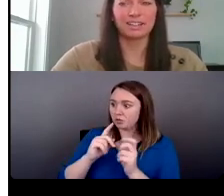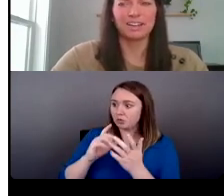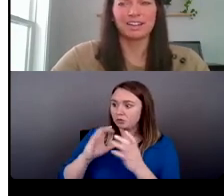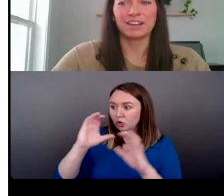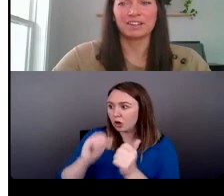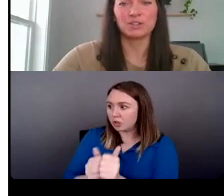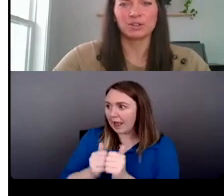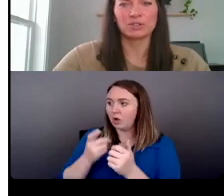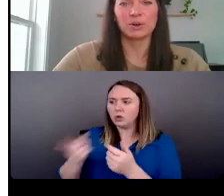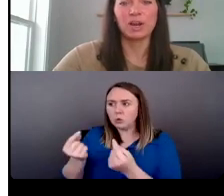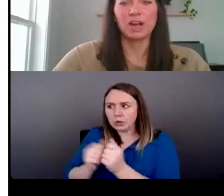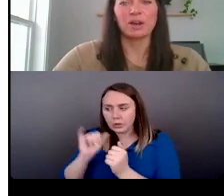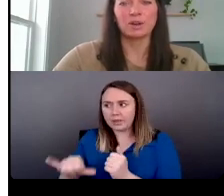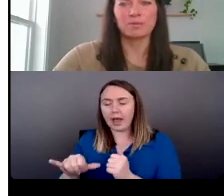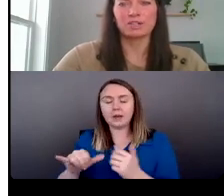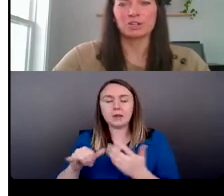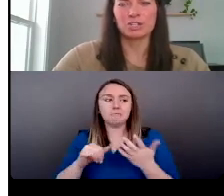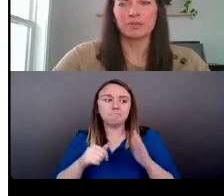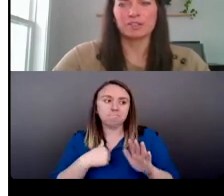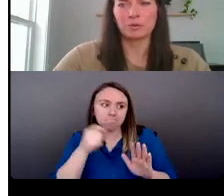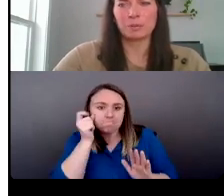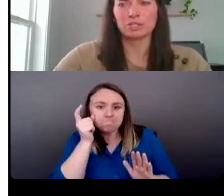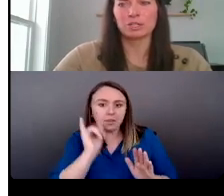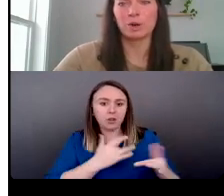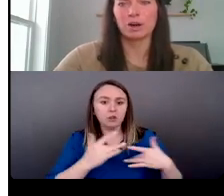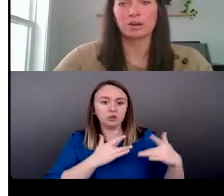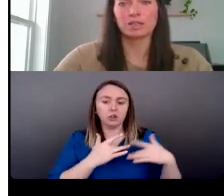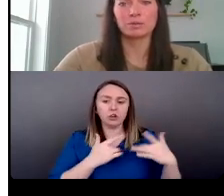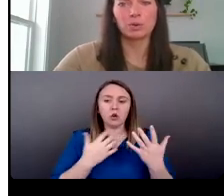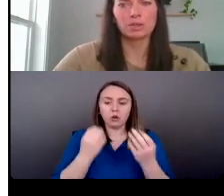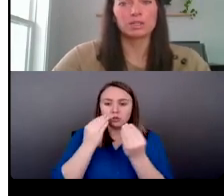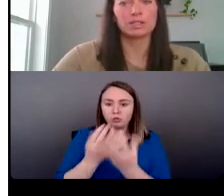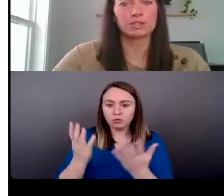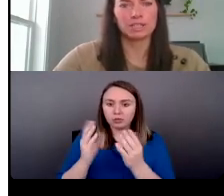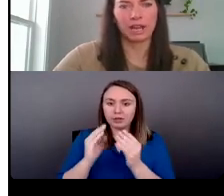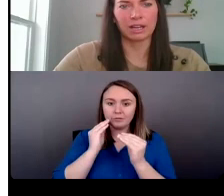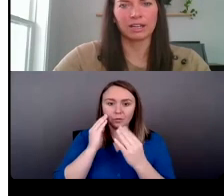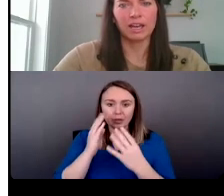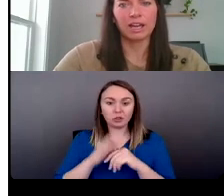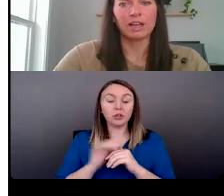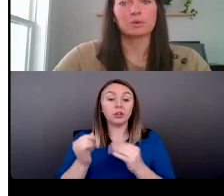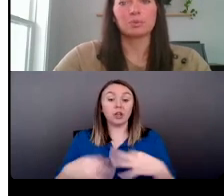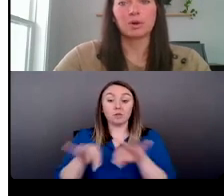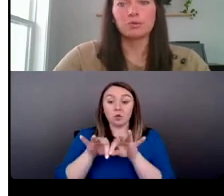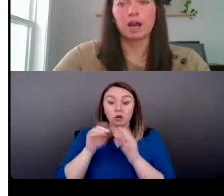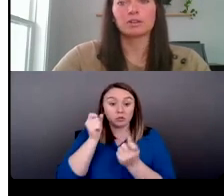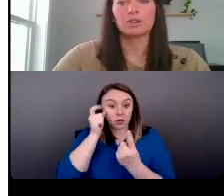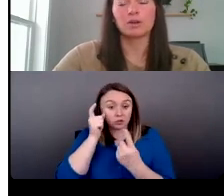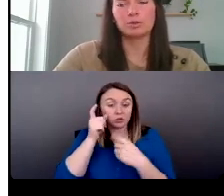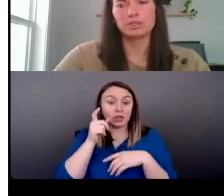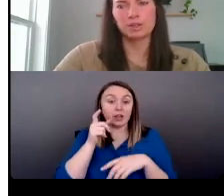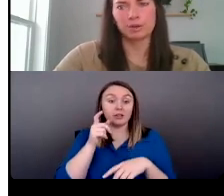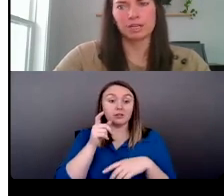understand that concern. So I want to make sure and share this information as well. It's important to understand that when profiles